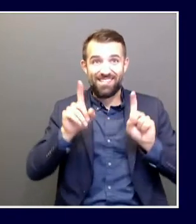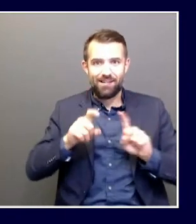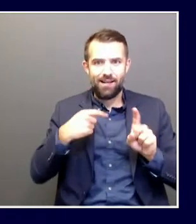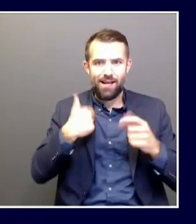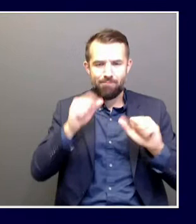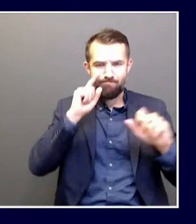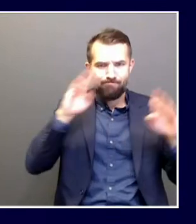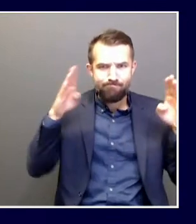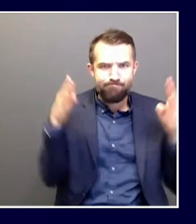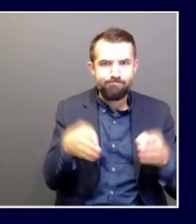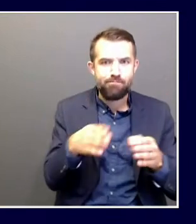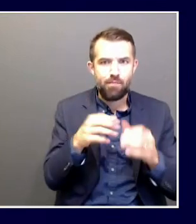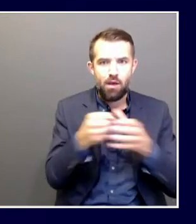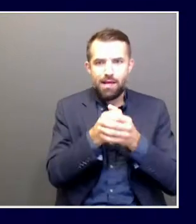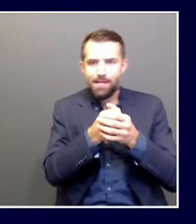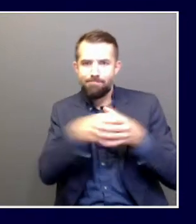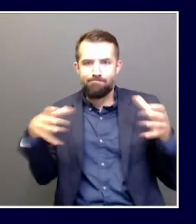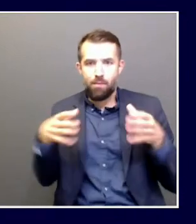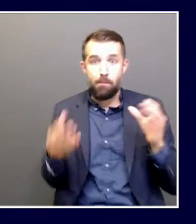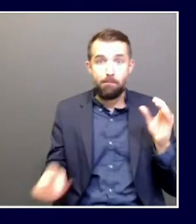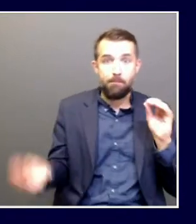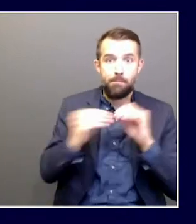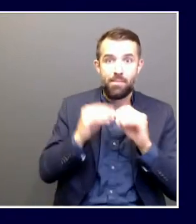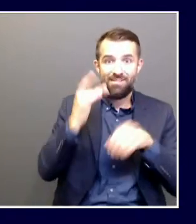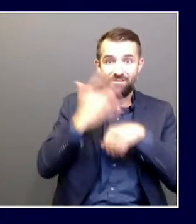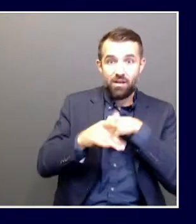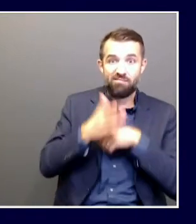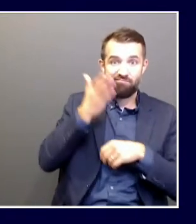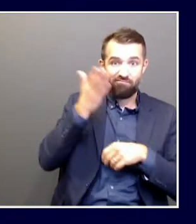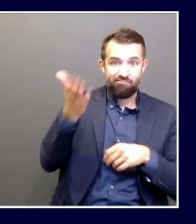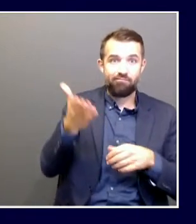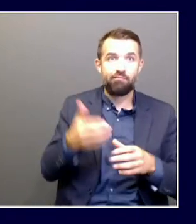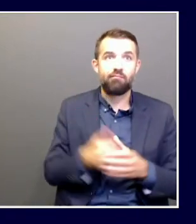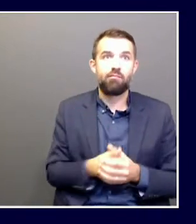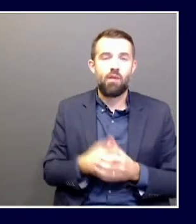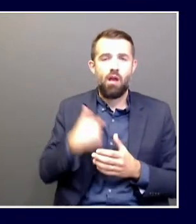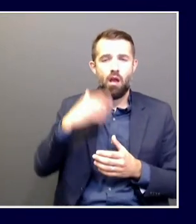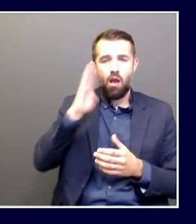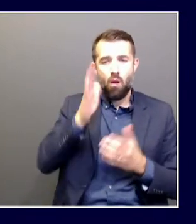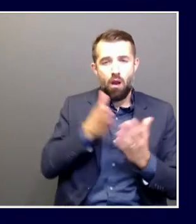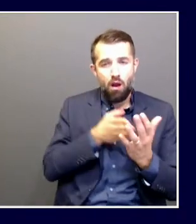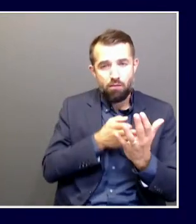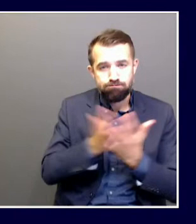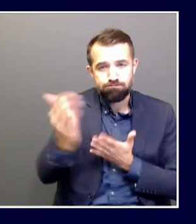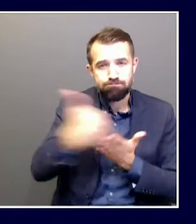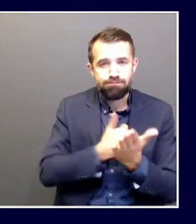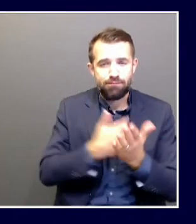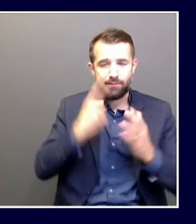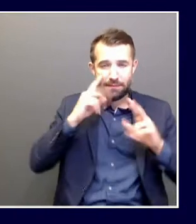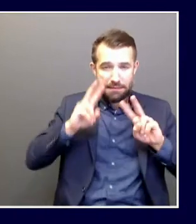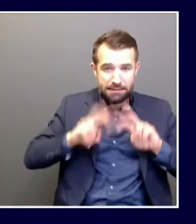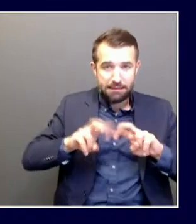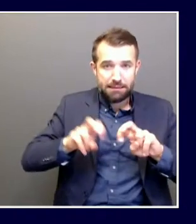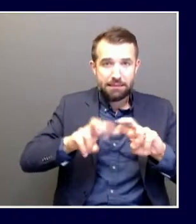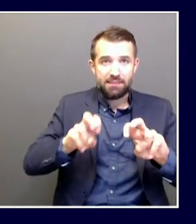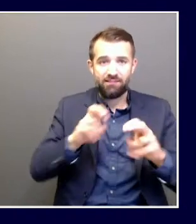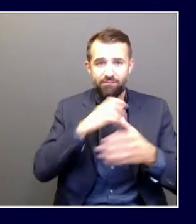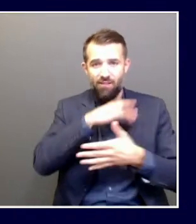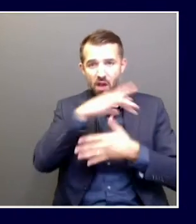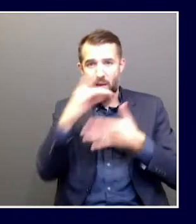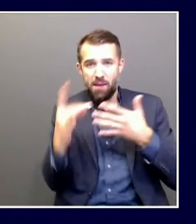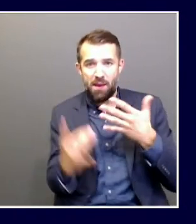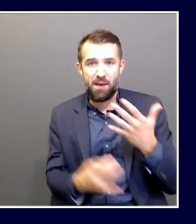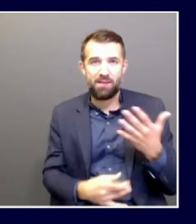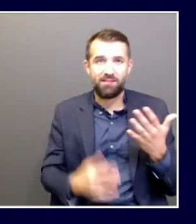timely testing. So we will continue to look at all types of options for testing to make sure that when people want or need